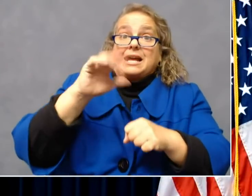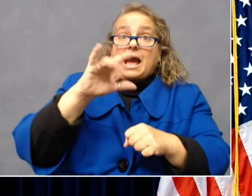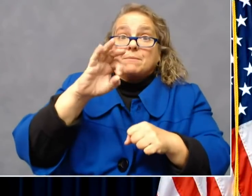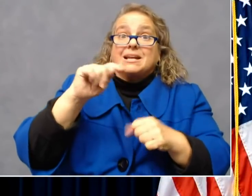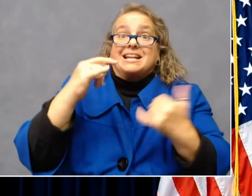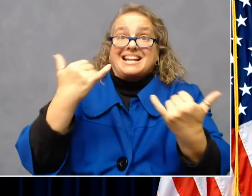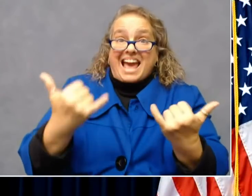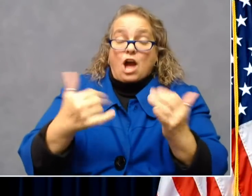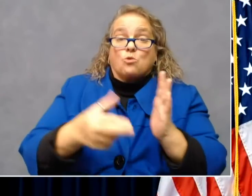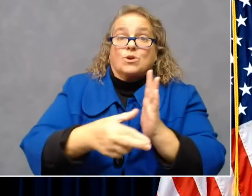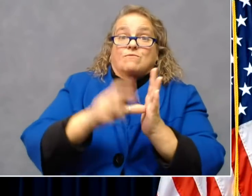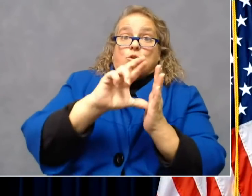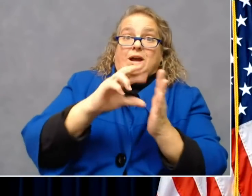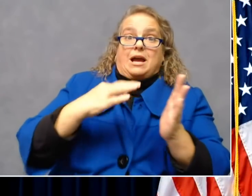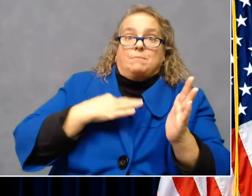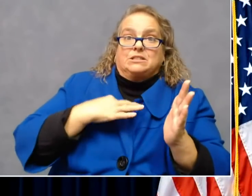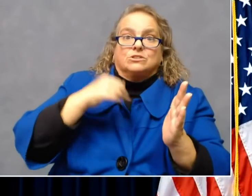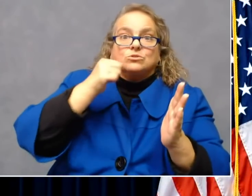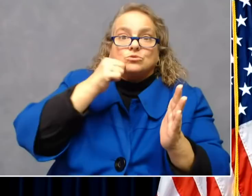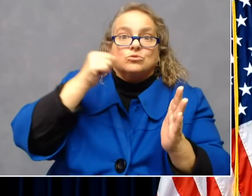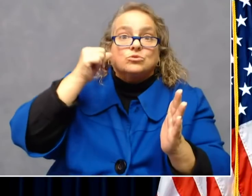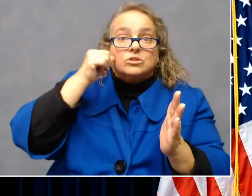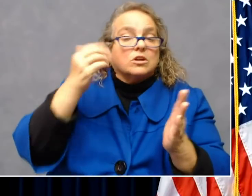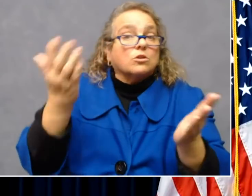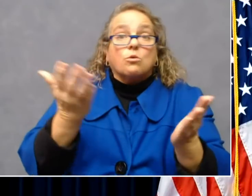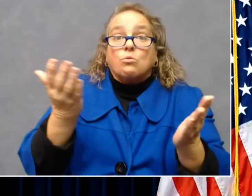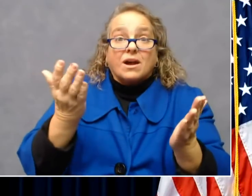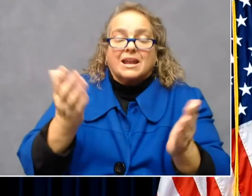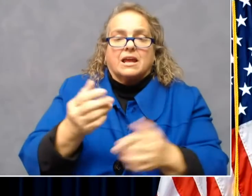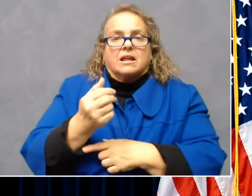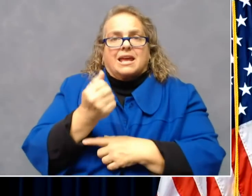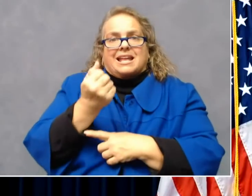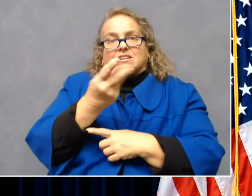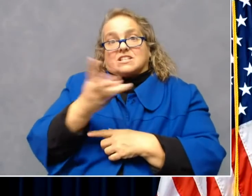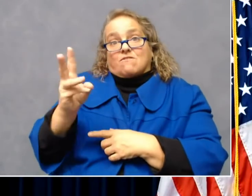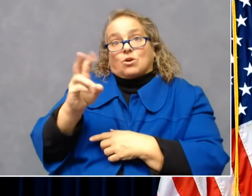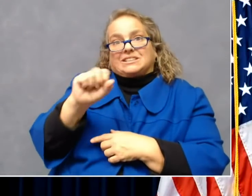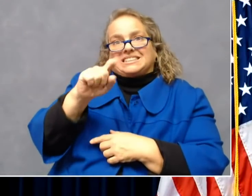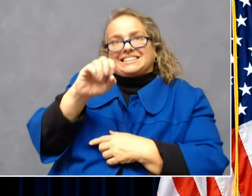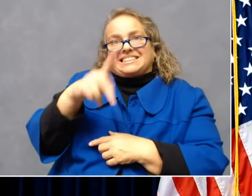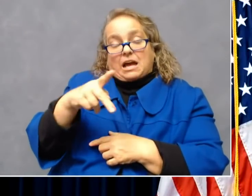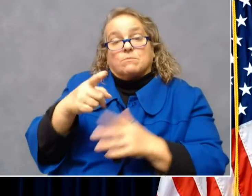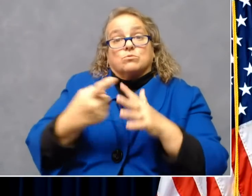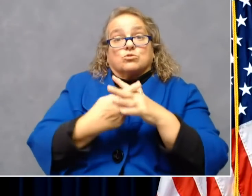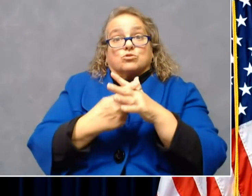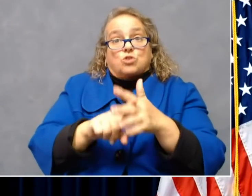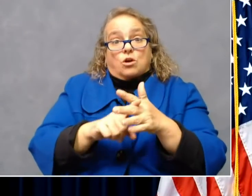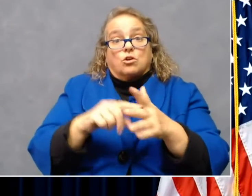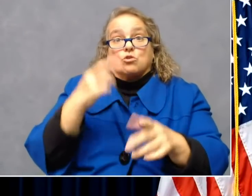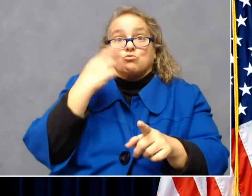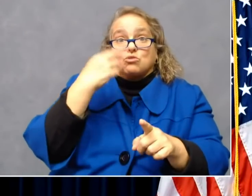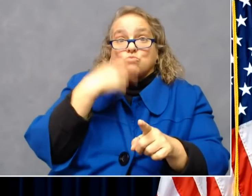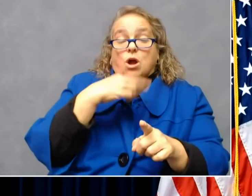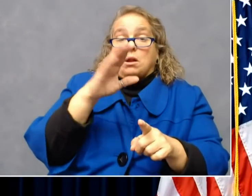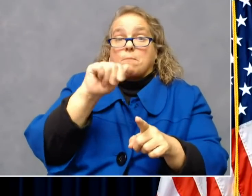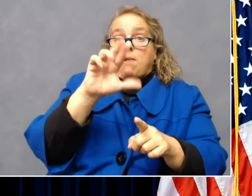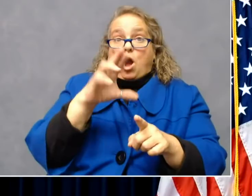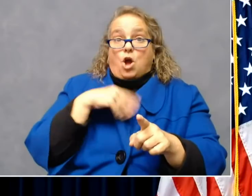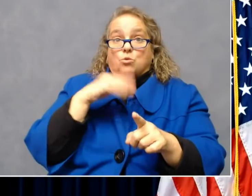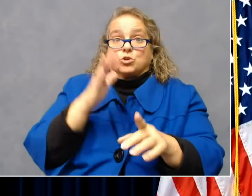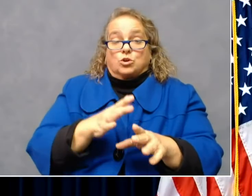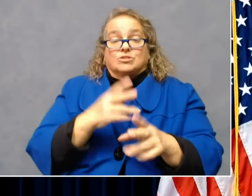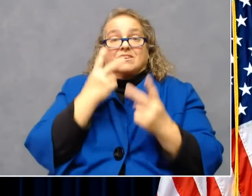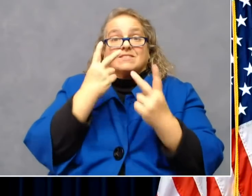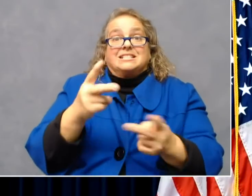review entail? So it's a multi-step system that starts with the online portal. Restaurant and bar owners should visit